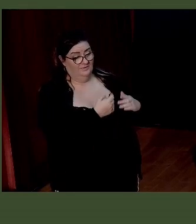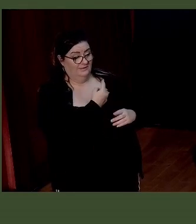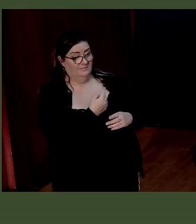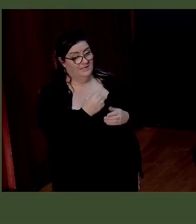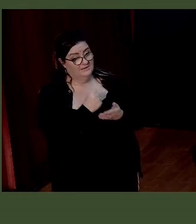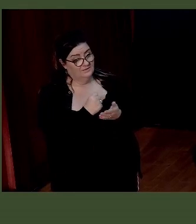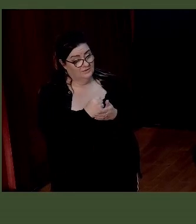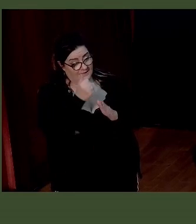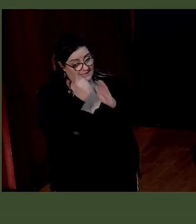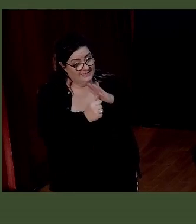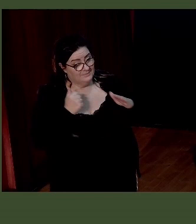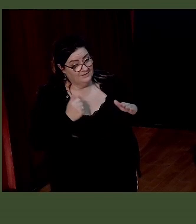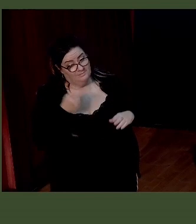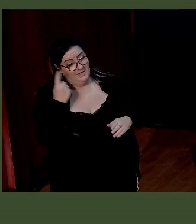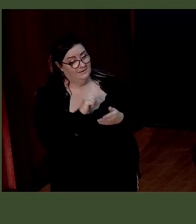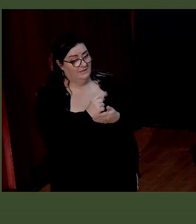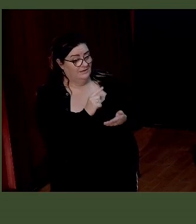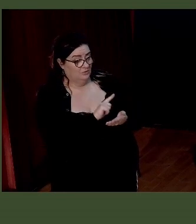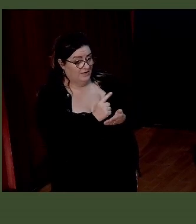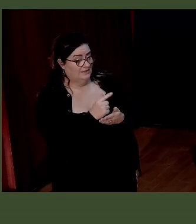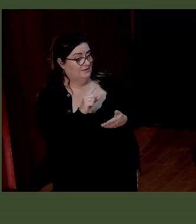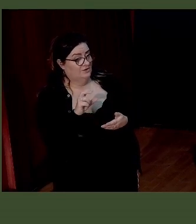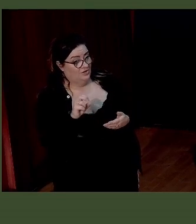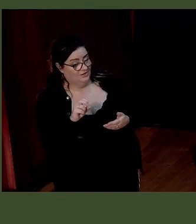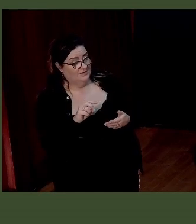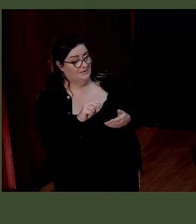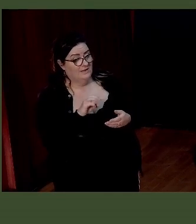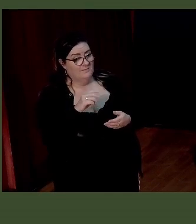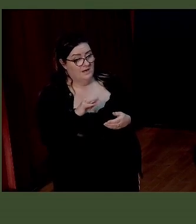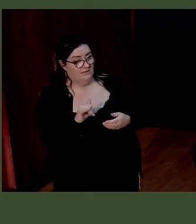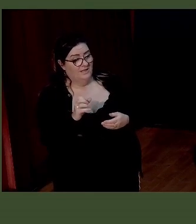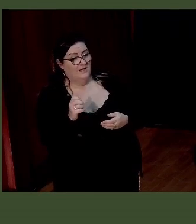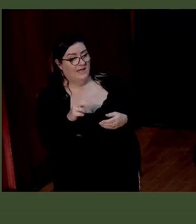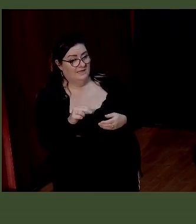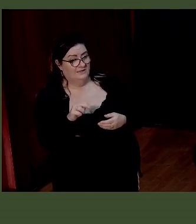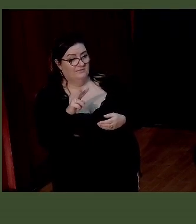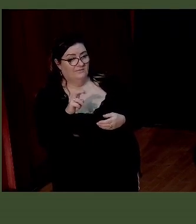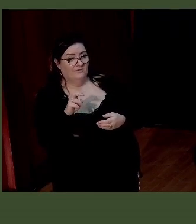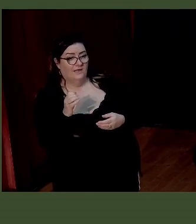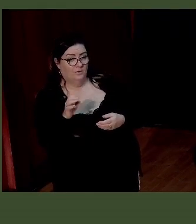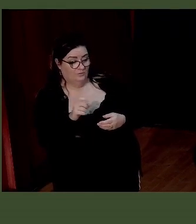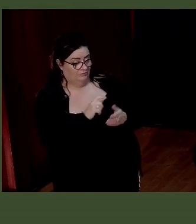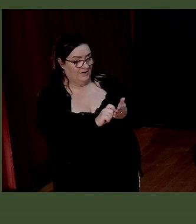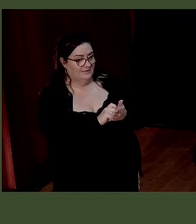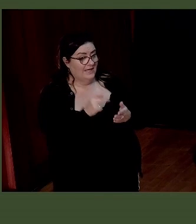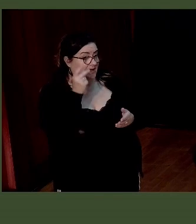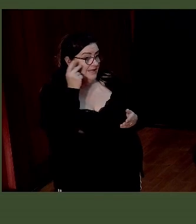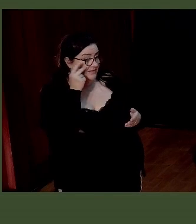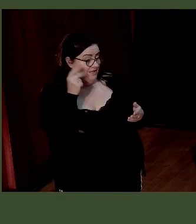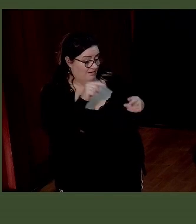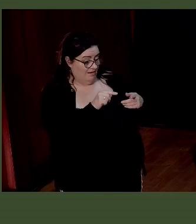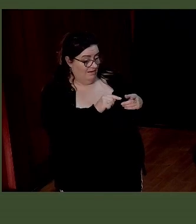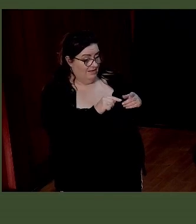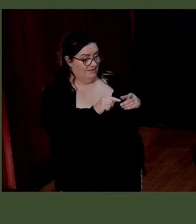of women's experiences in the 1920s and 1930s, Marianne Velulis writes, De Valera's ideal